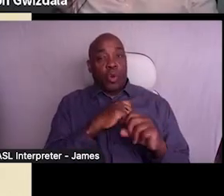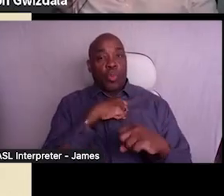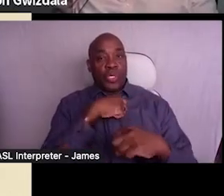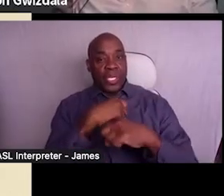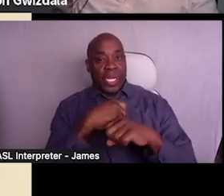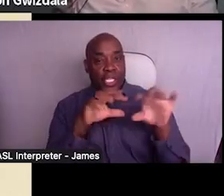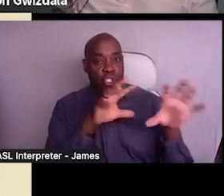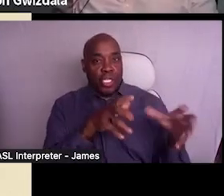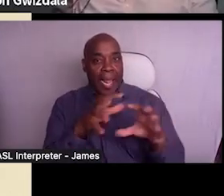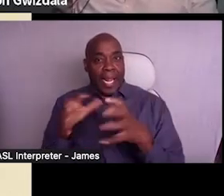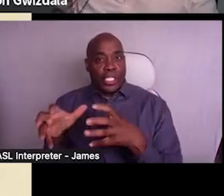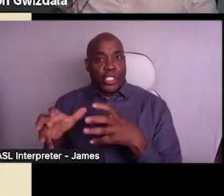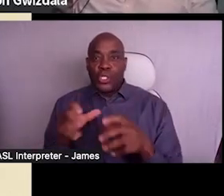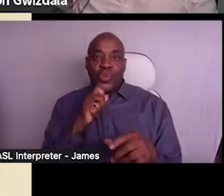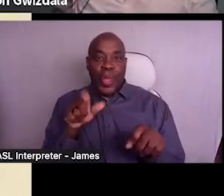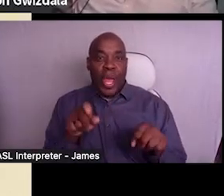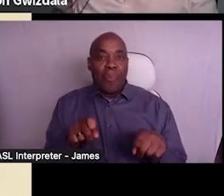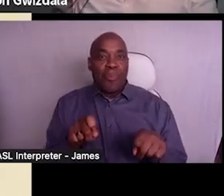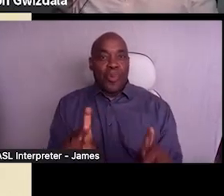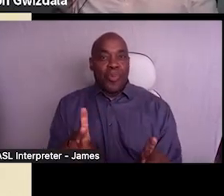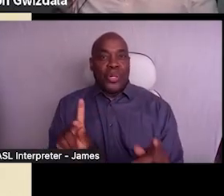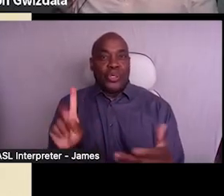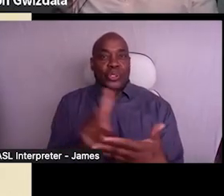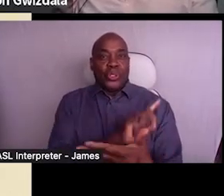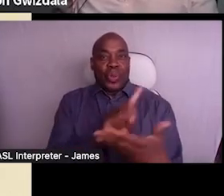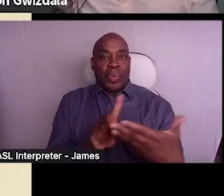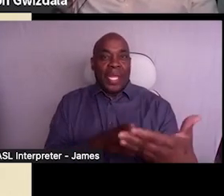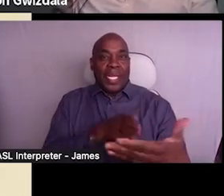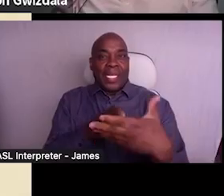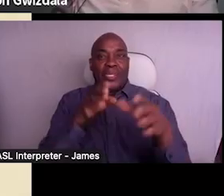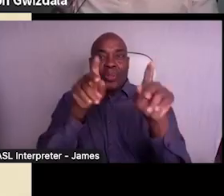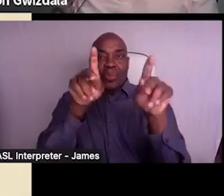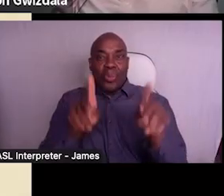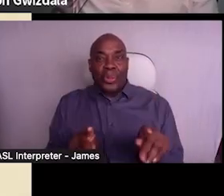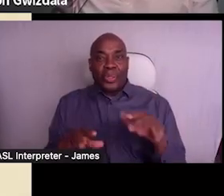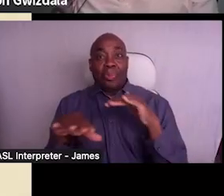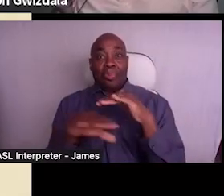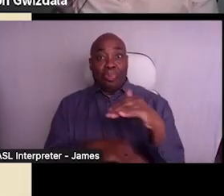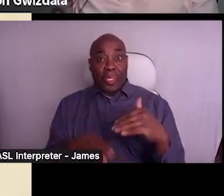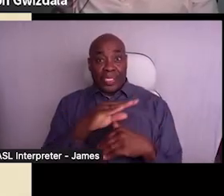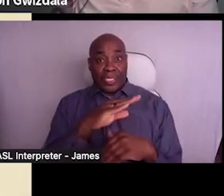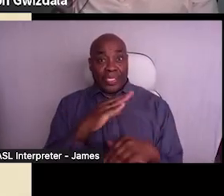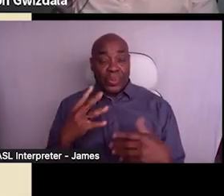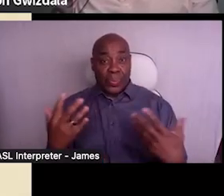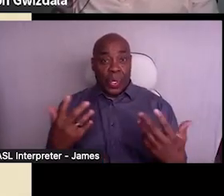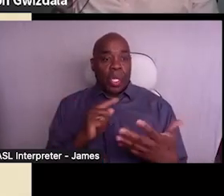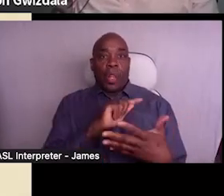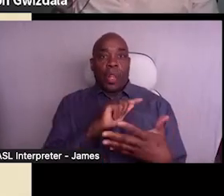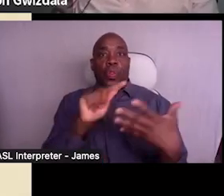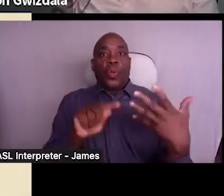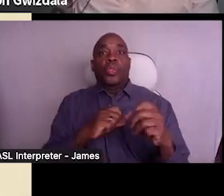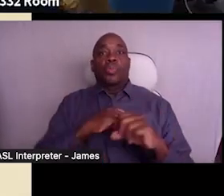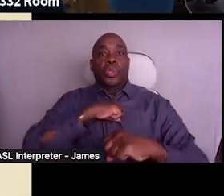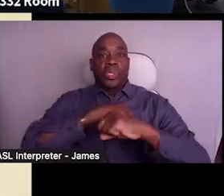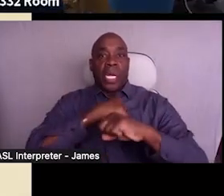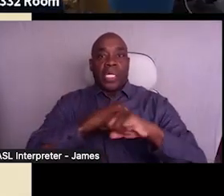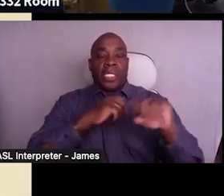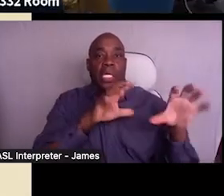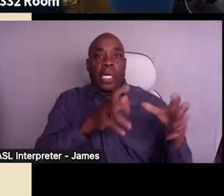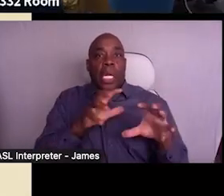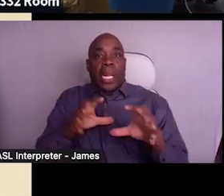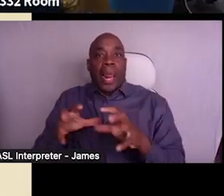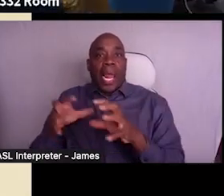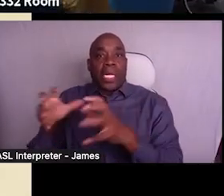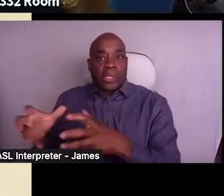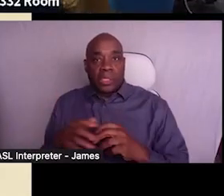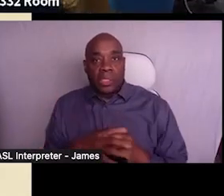not allowed to discriminate against someone based upon those protected classes.